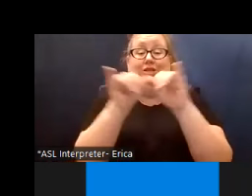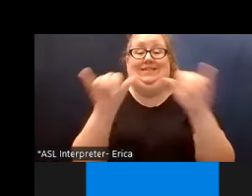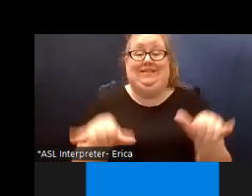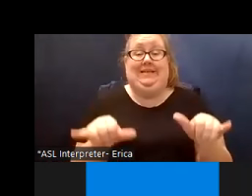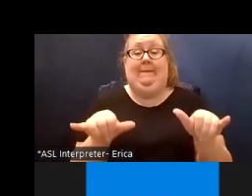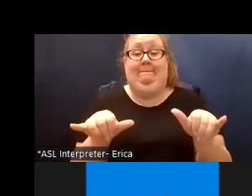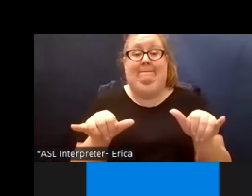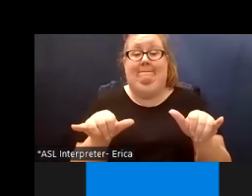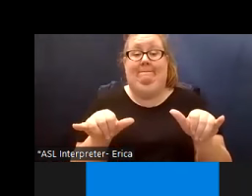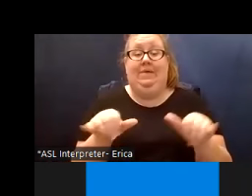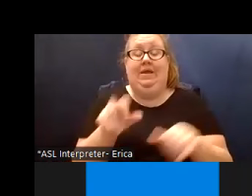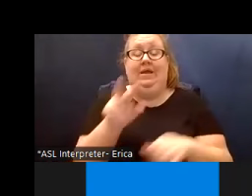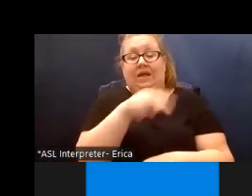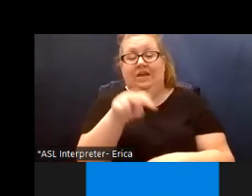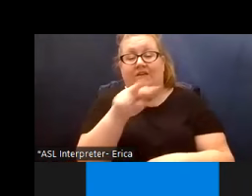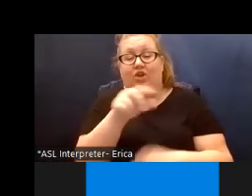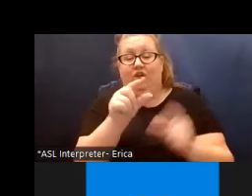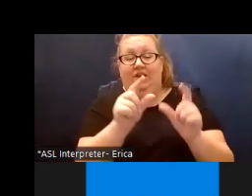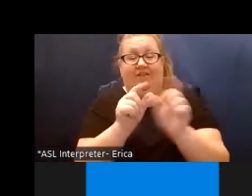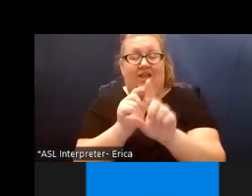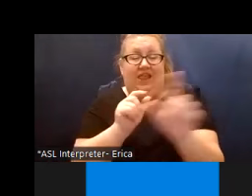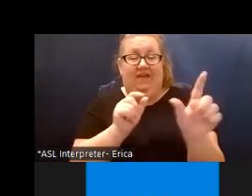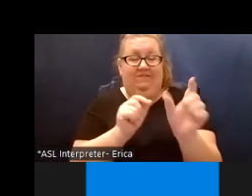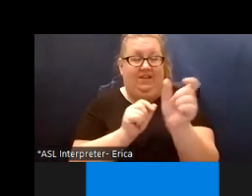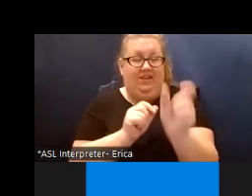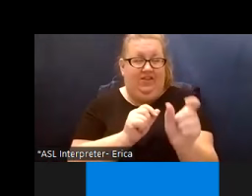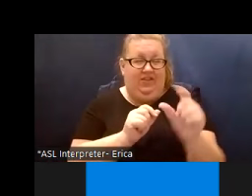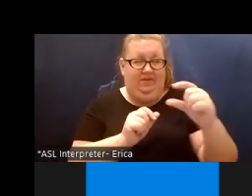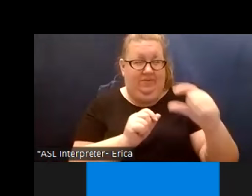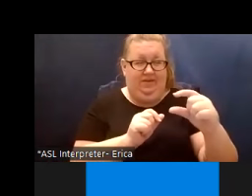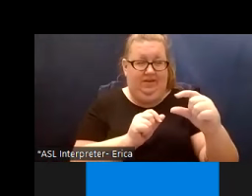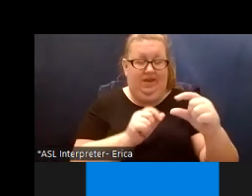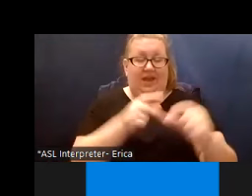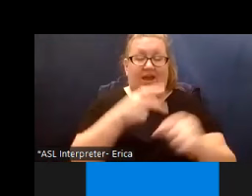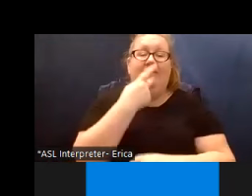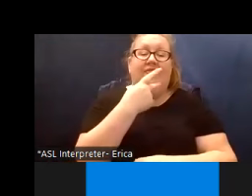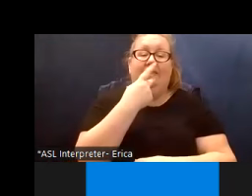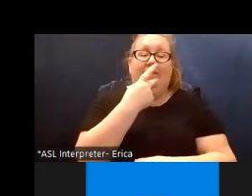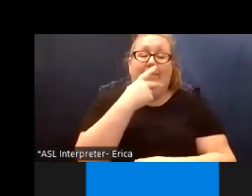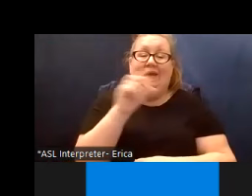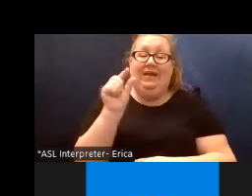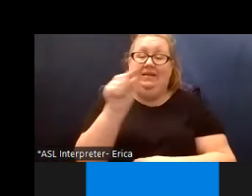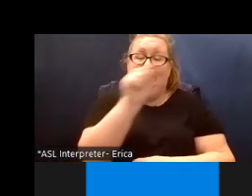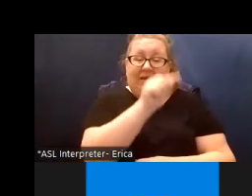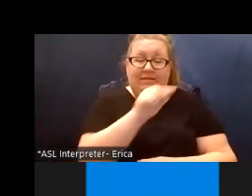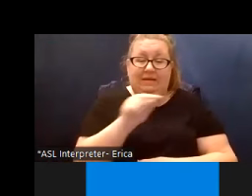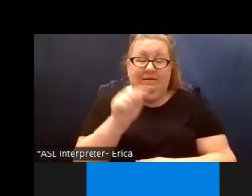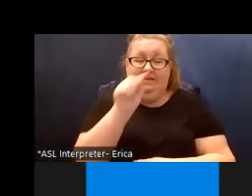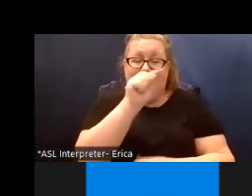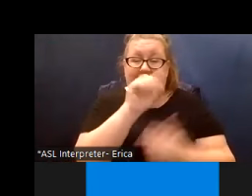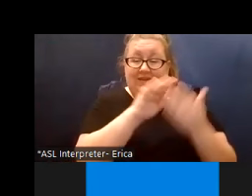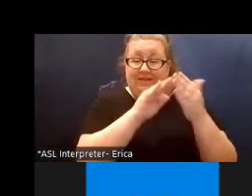to this thumbnail to the left here, these pink spaces spread throughout the city are all city-owned